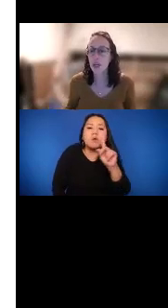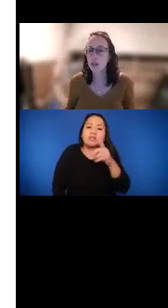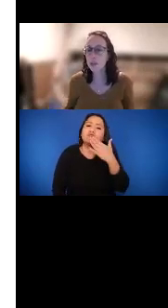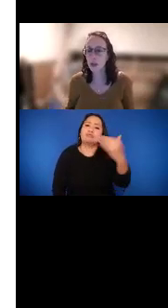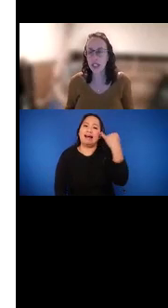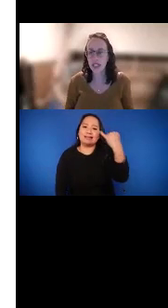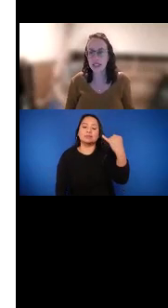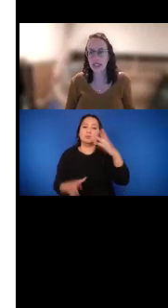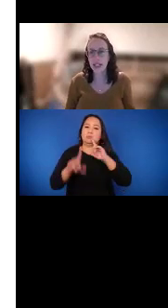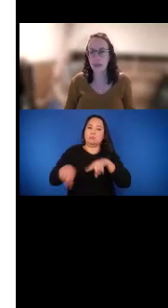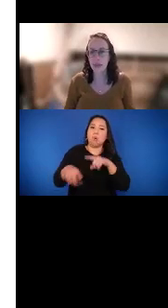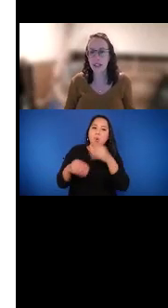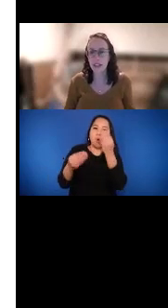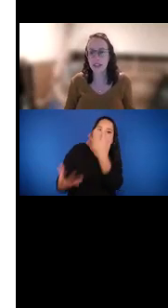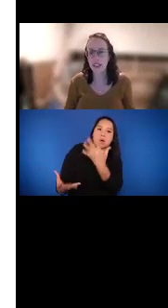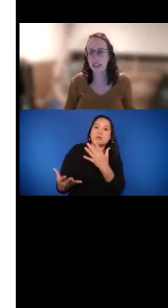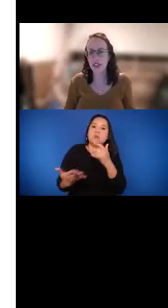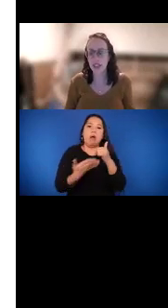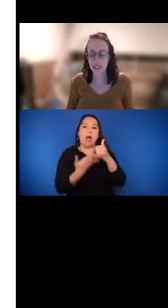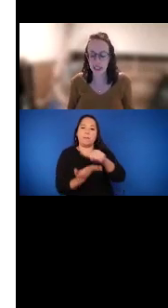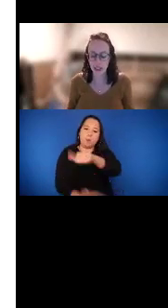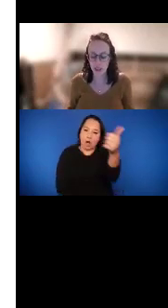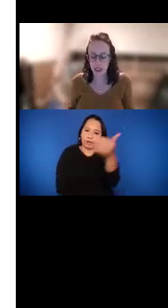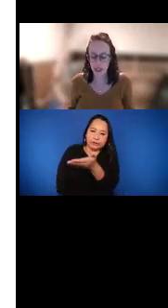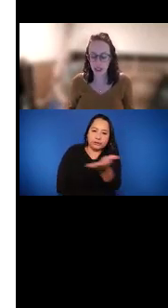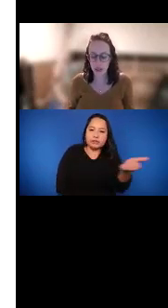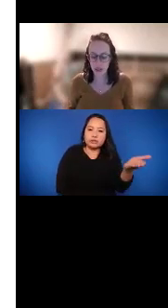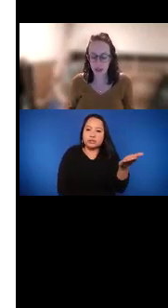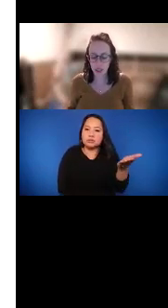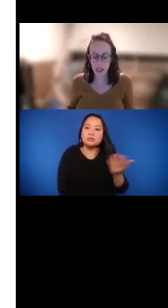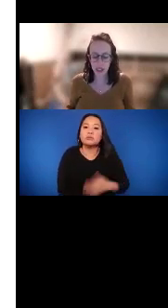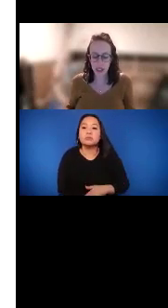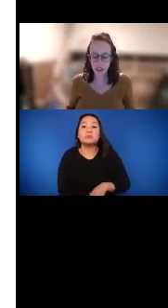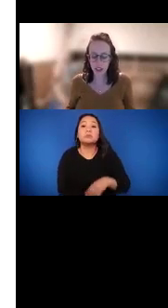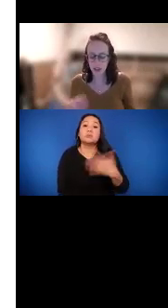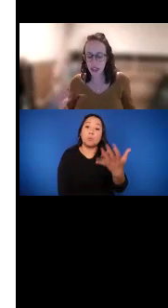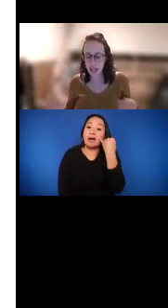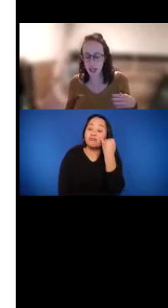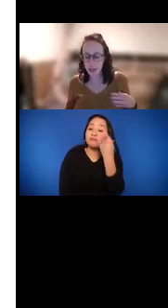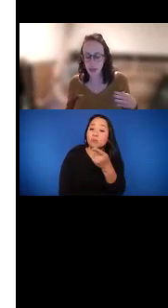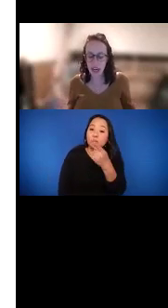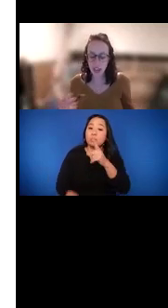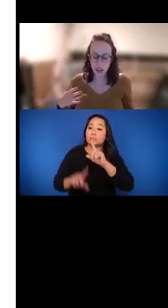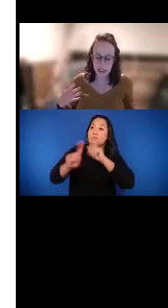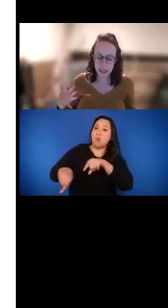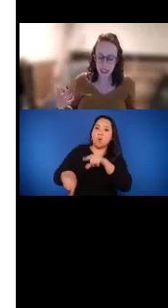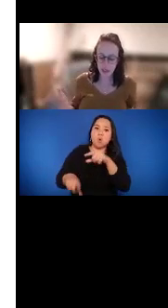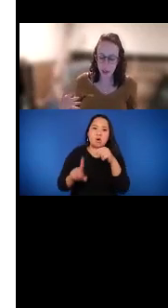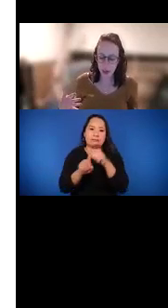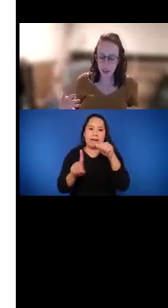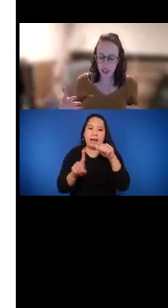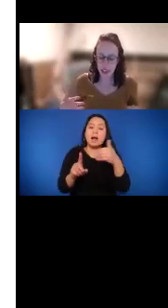If you are reporting a scam, here's a list of things that you can include: your name, your